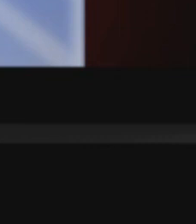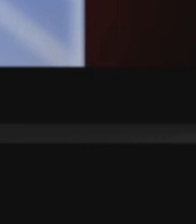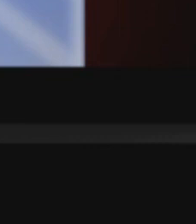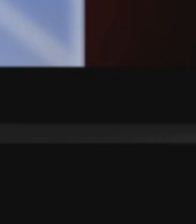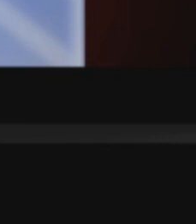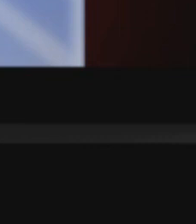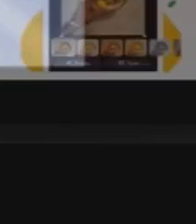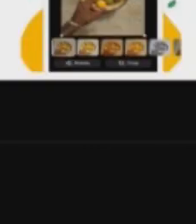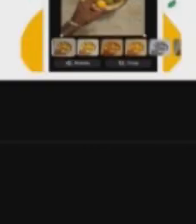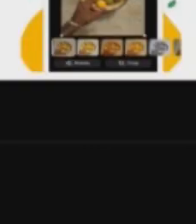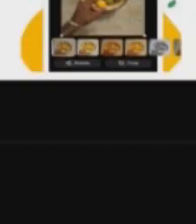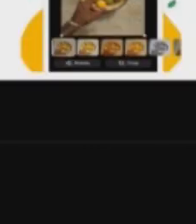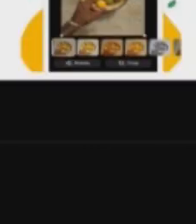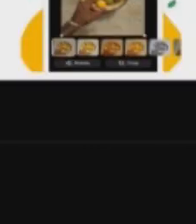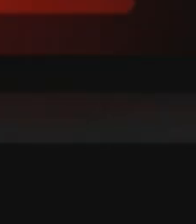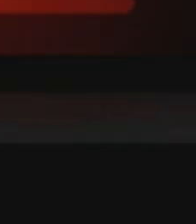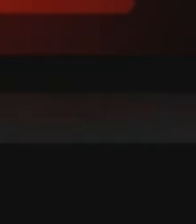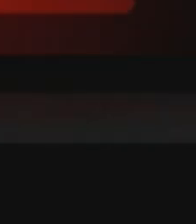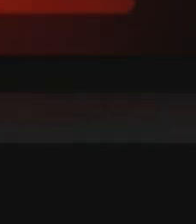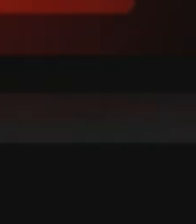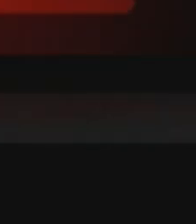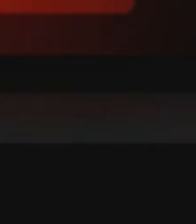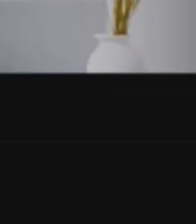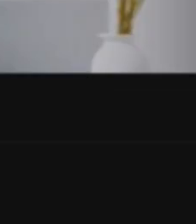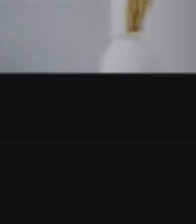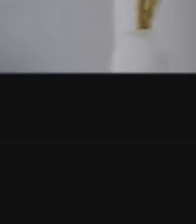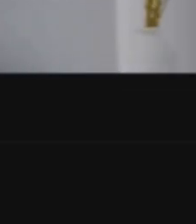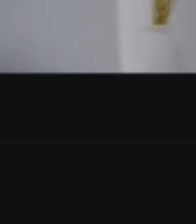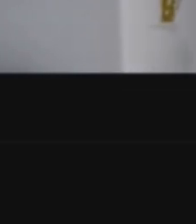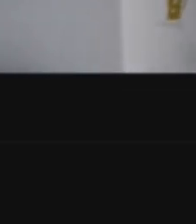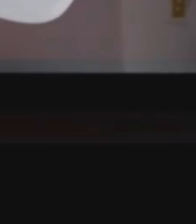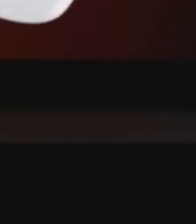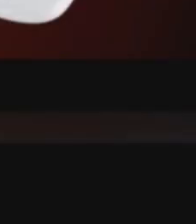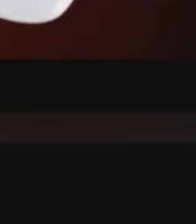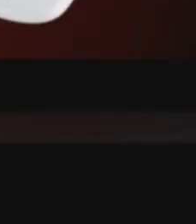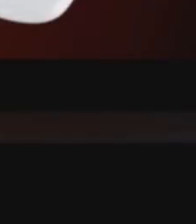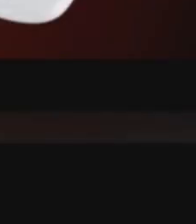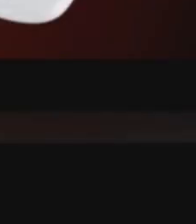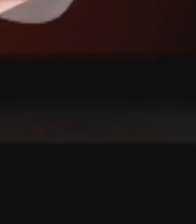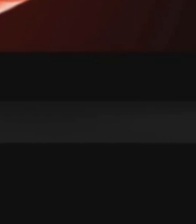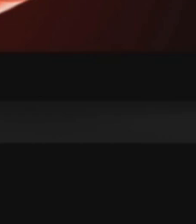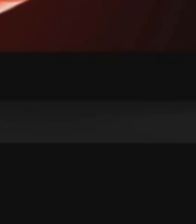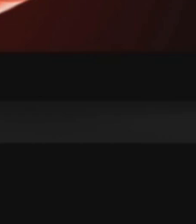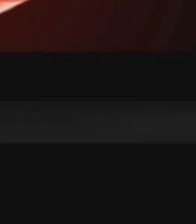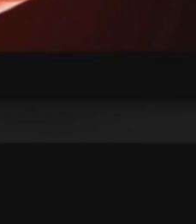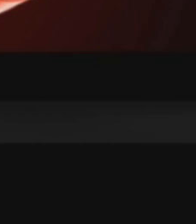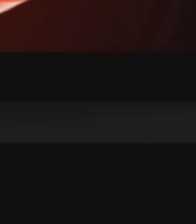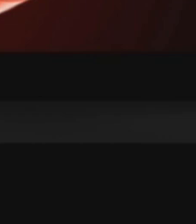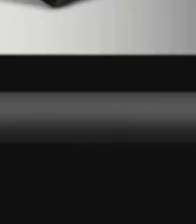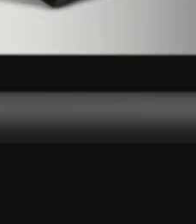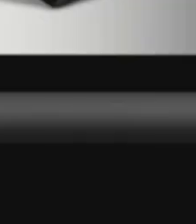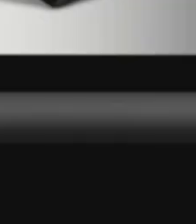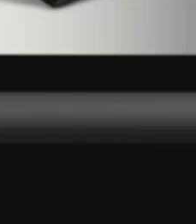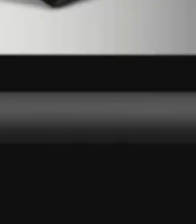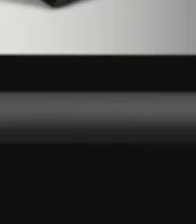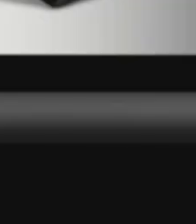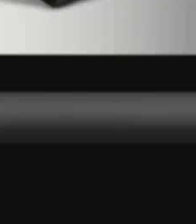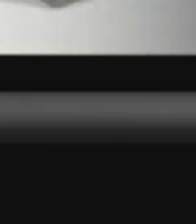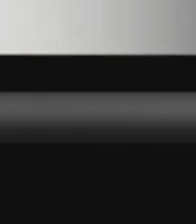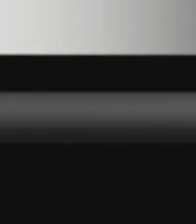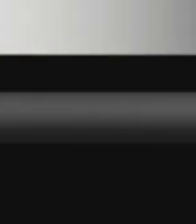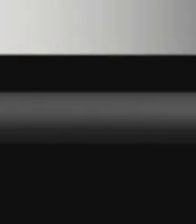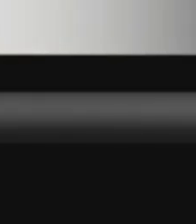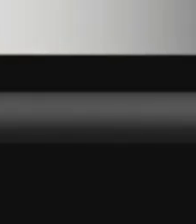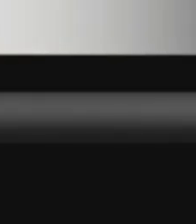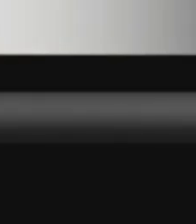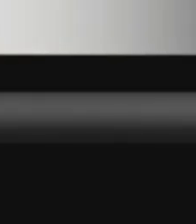AI 72.0. Gallery door. 2GB data bundle. ITEL TV. The earbuds. IMP 11. Super slim power.